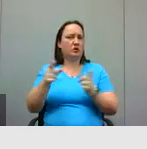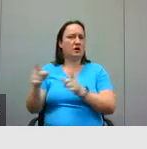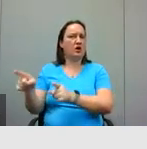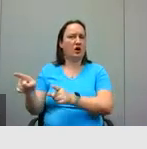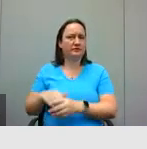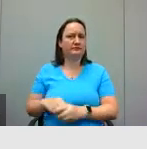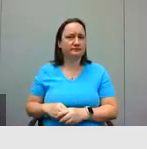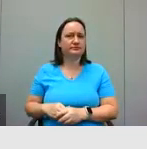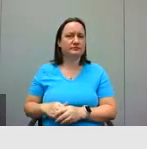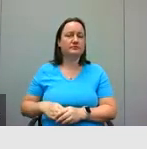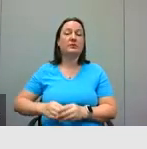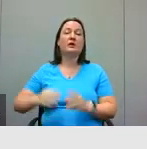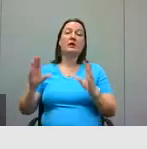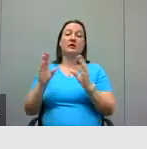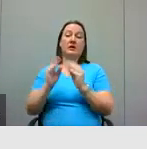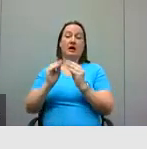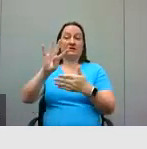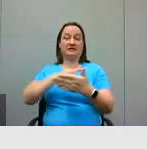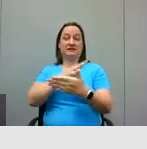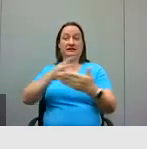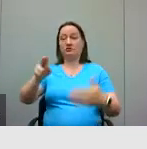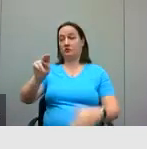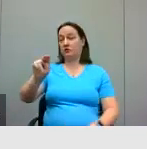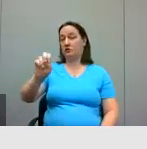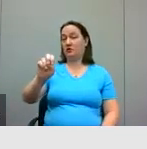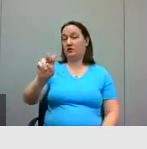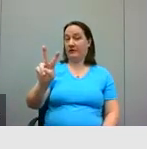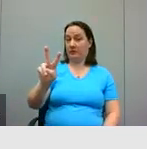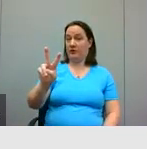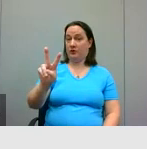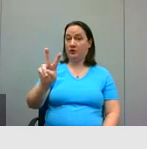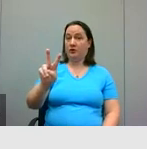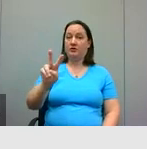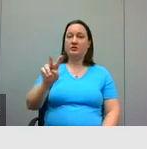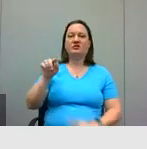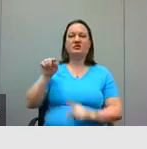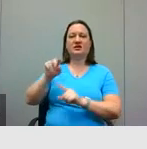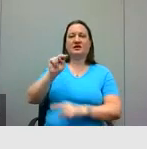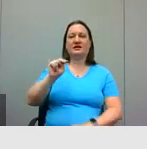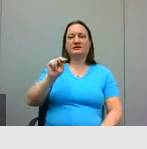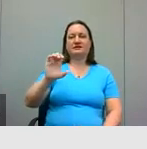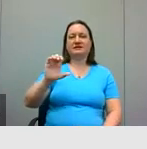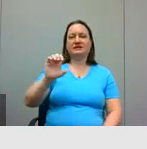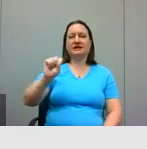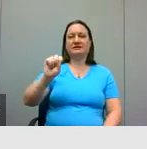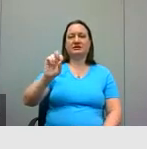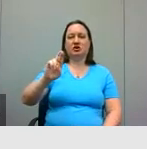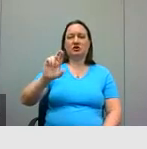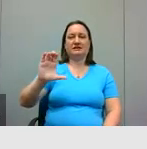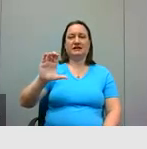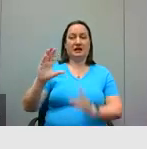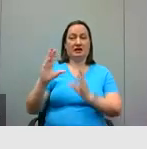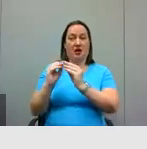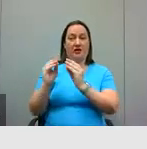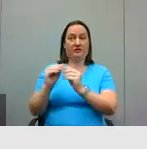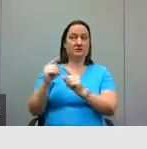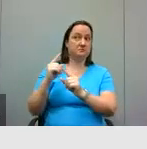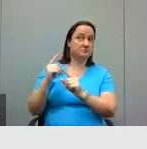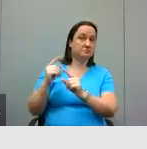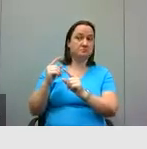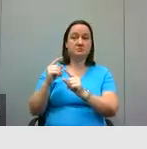The conference that's scheduled to be in November, the NCSRC conference, I haven't heard anything about that